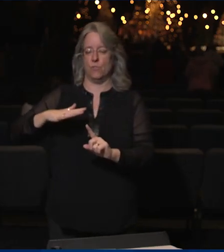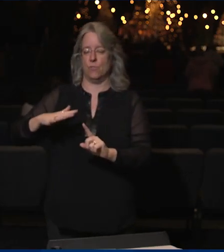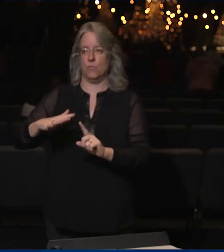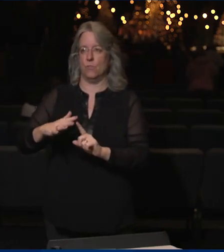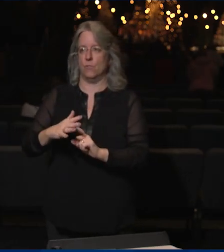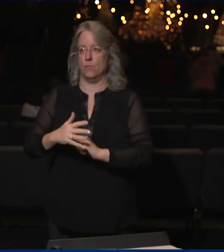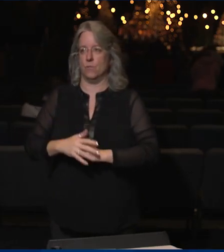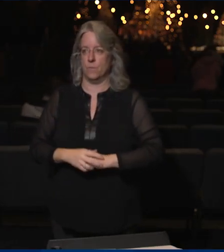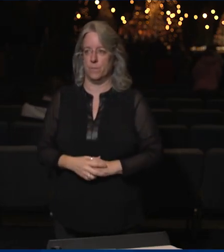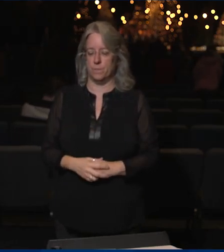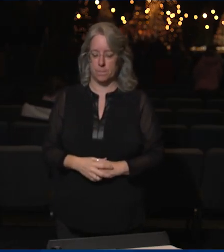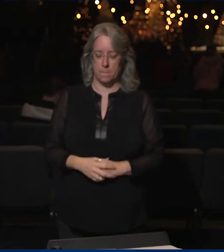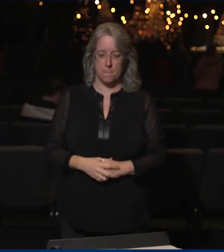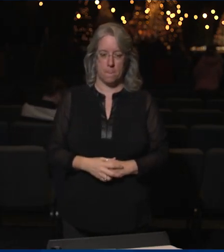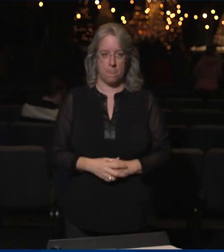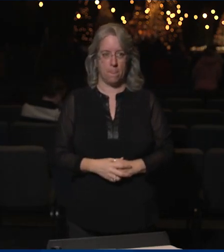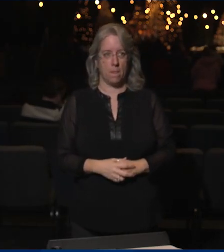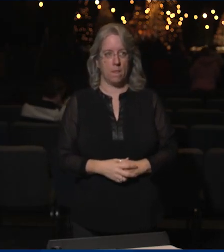atmosphere. Where can I go?